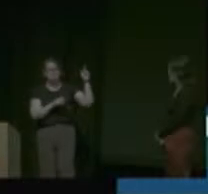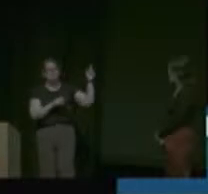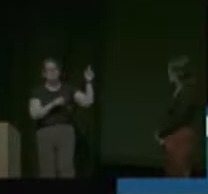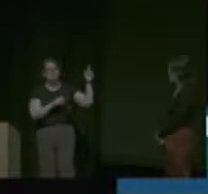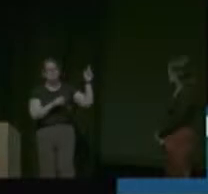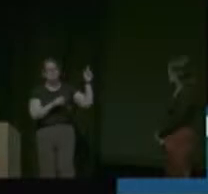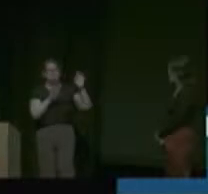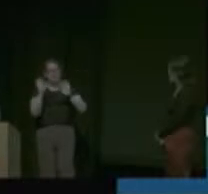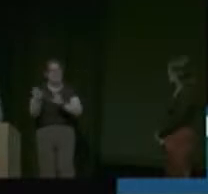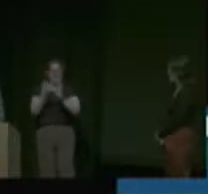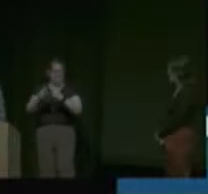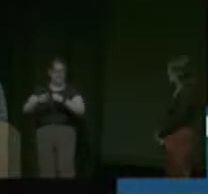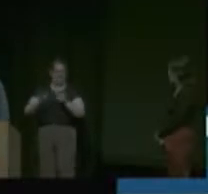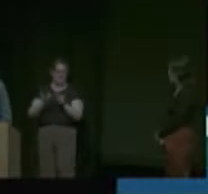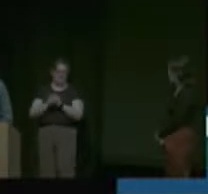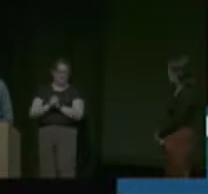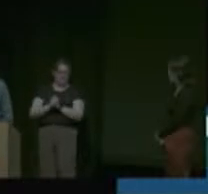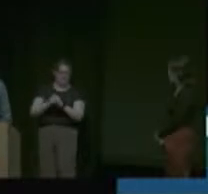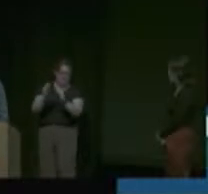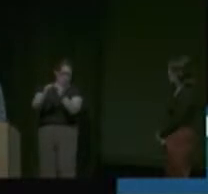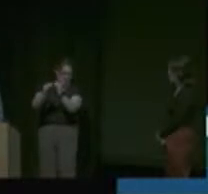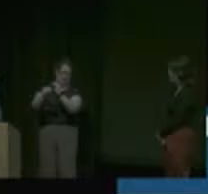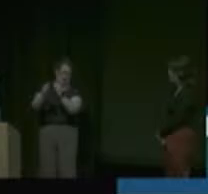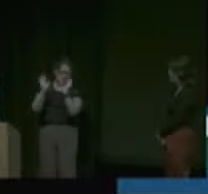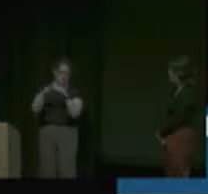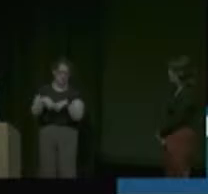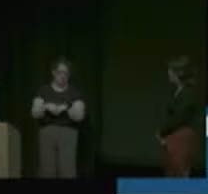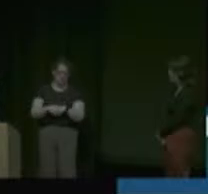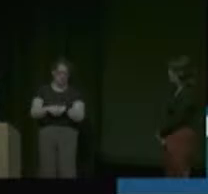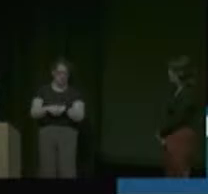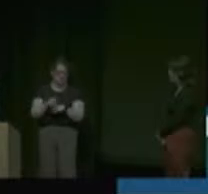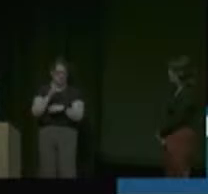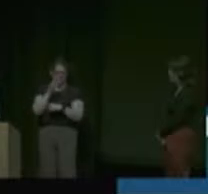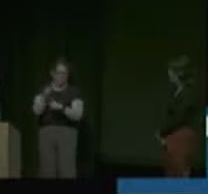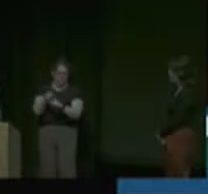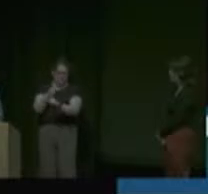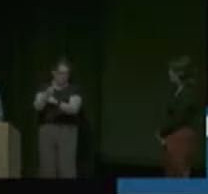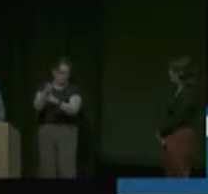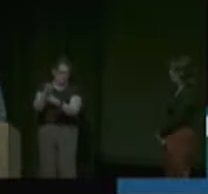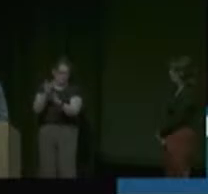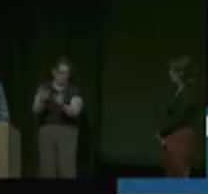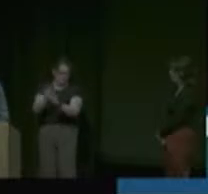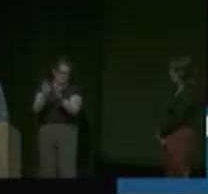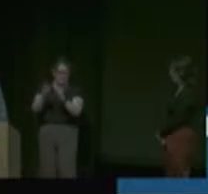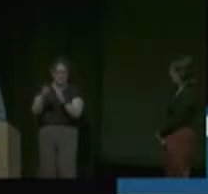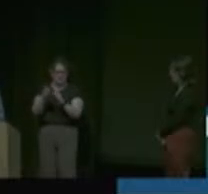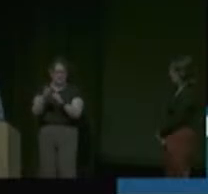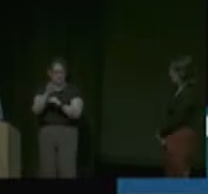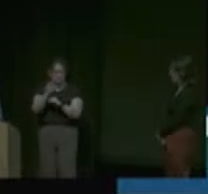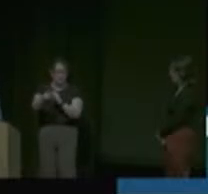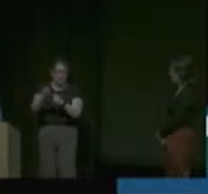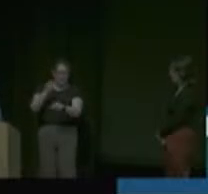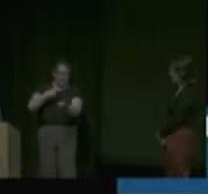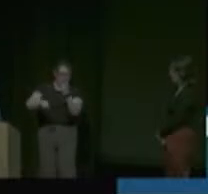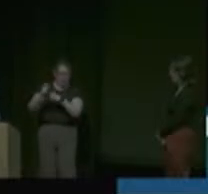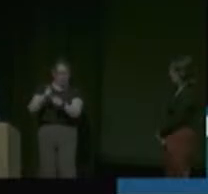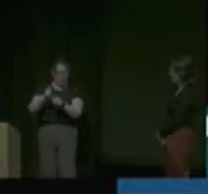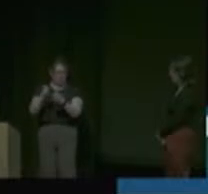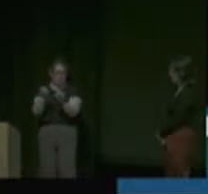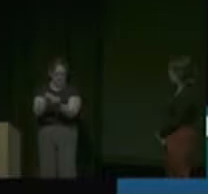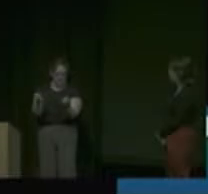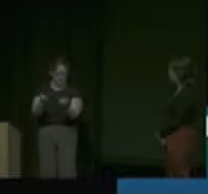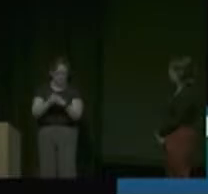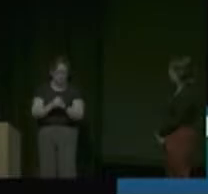there reserved for maintenance. It'll, you know, wouldn't be any impacts on Sundays, just, you know, oil changes, stuff like that for the equipment because it's